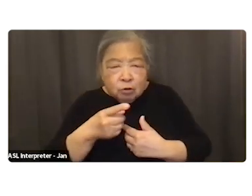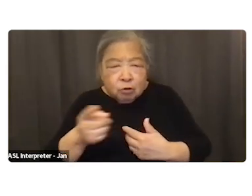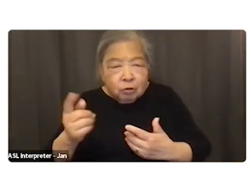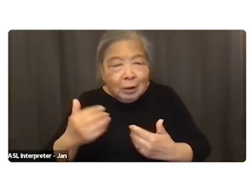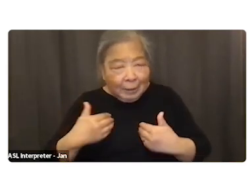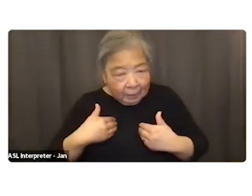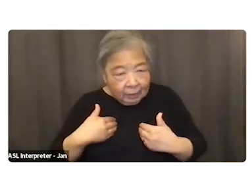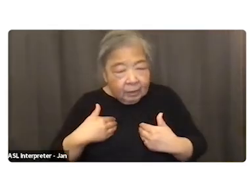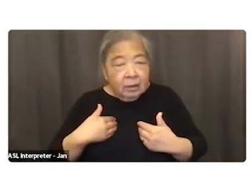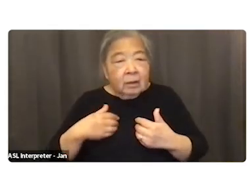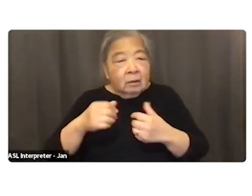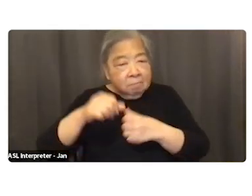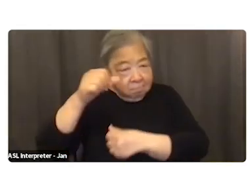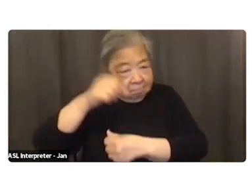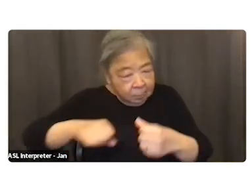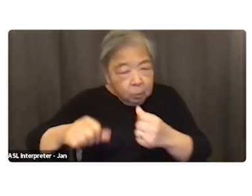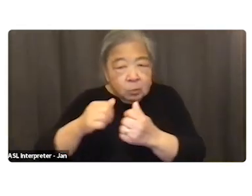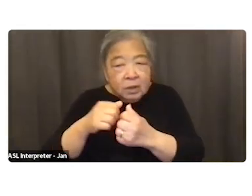Mary to.